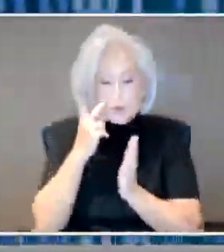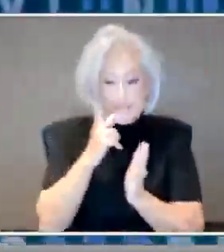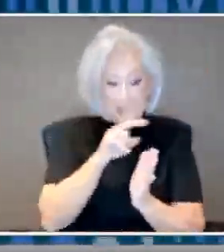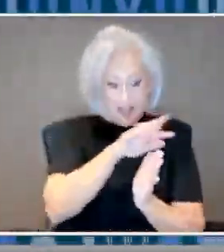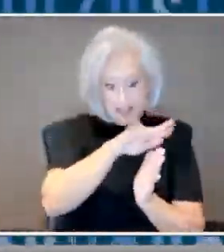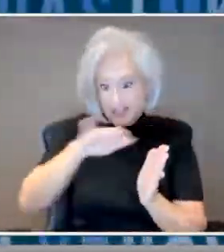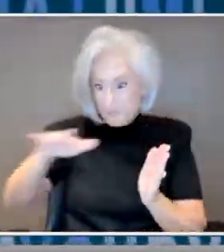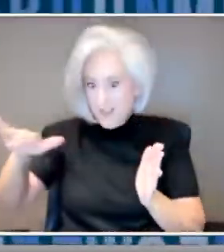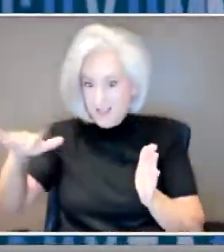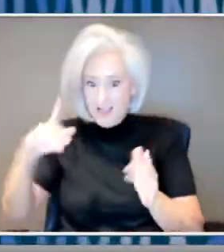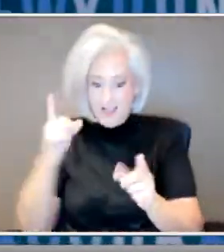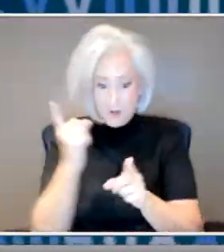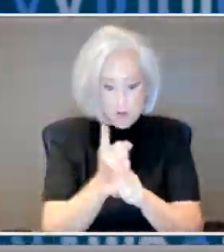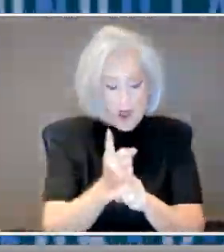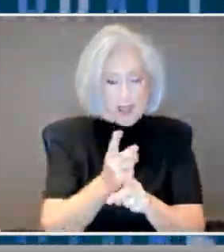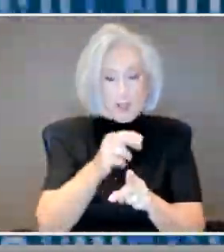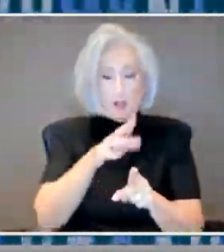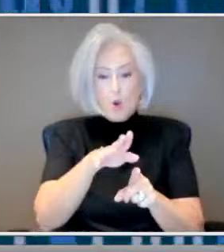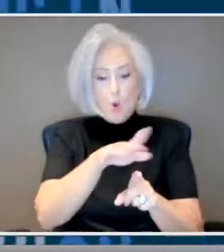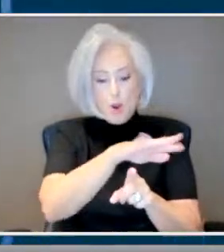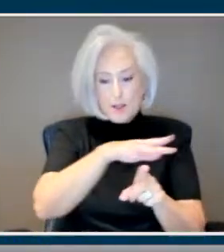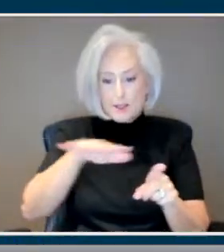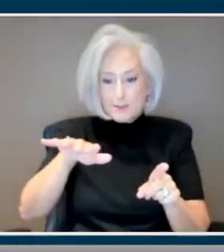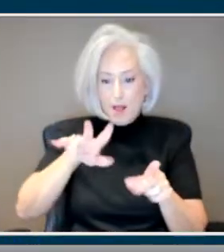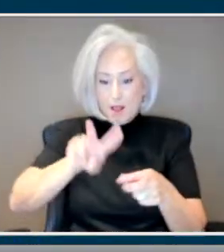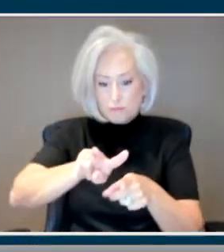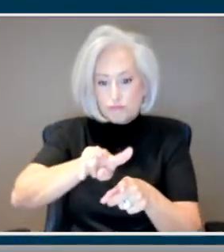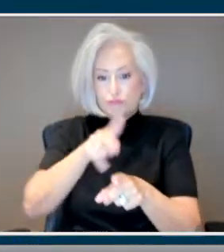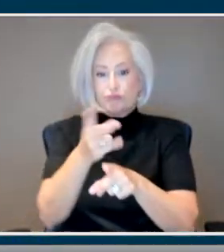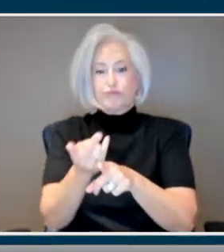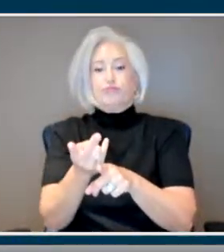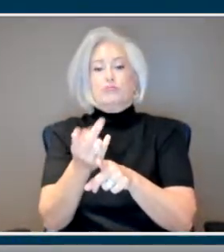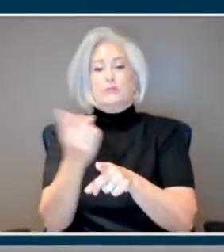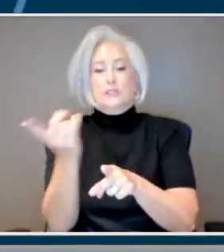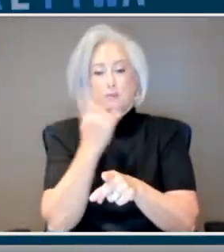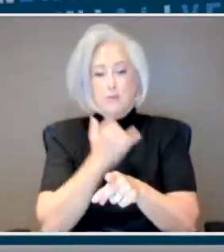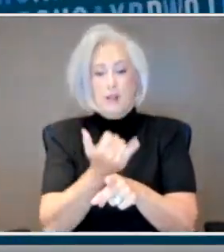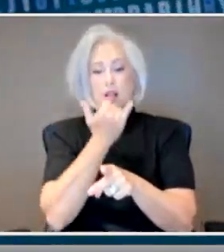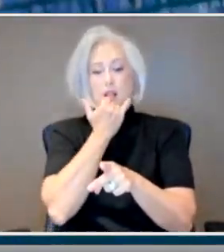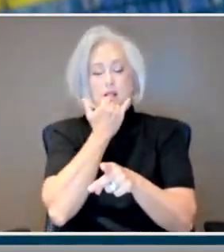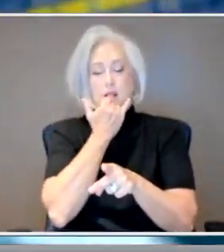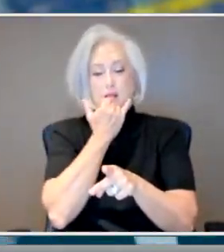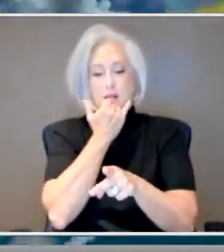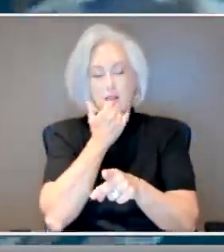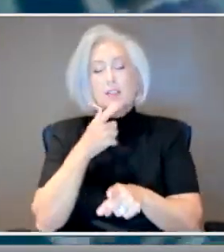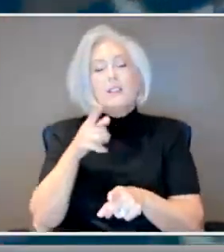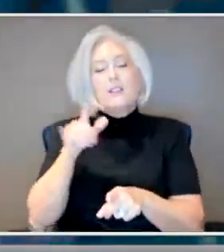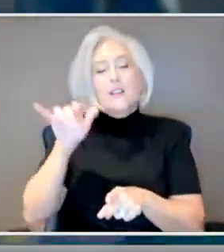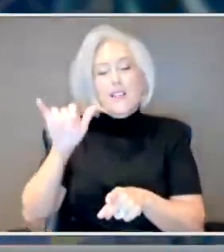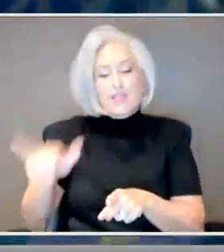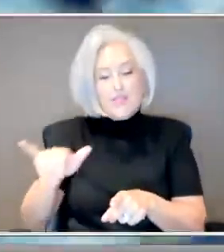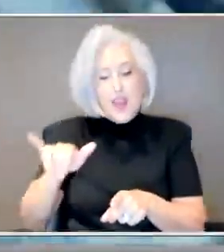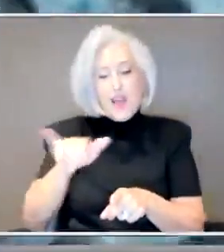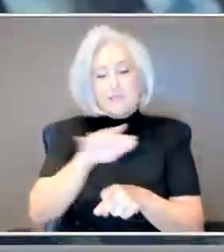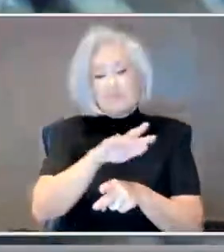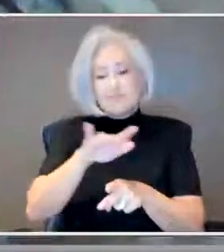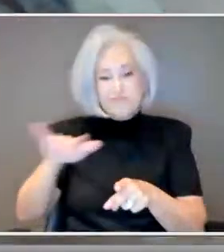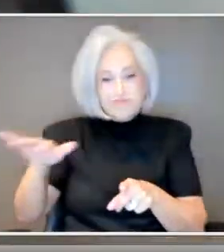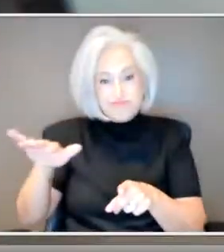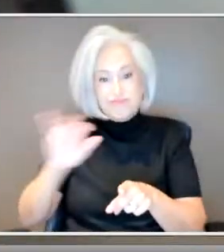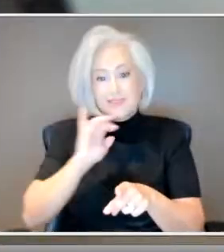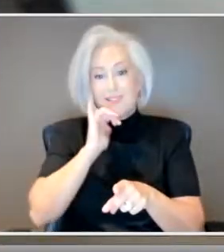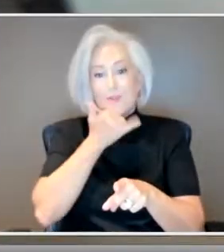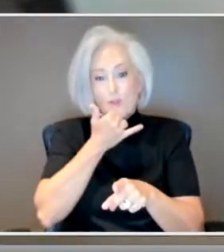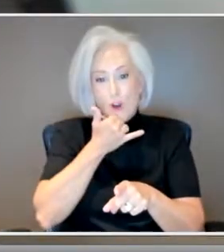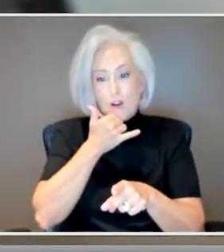the gene not to work the way that it should. Further testing revealed Addison inherited that misspelling from someone in her family. It's